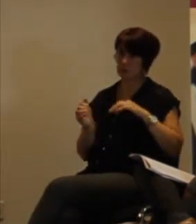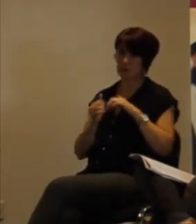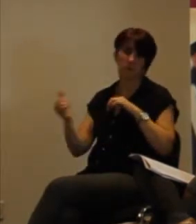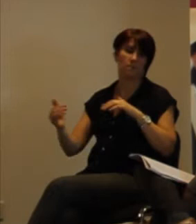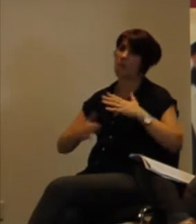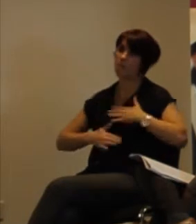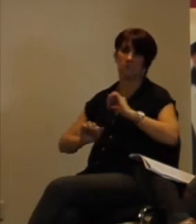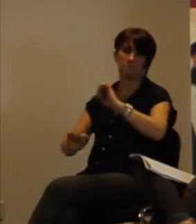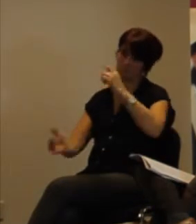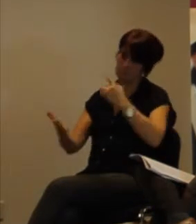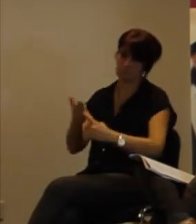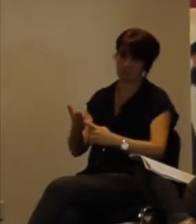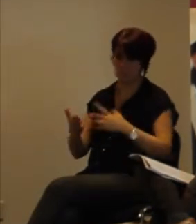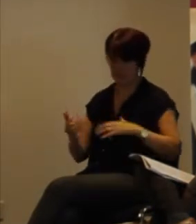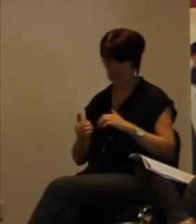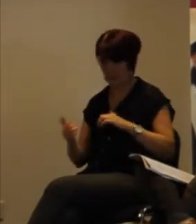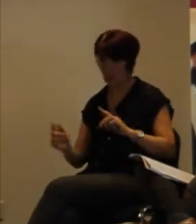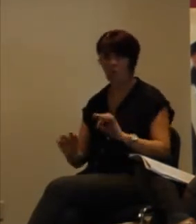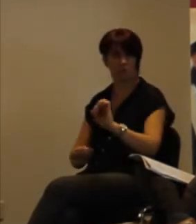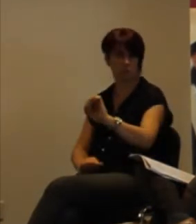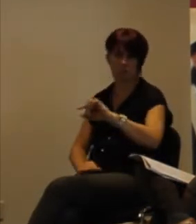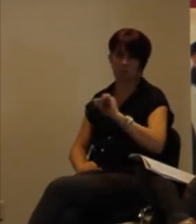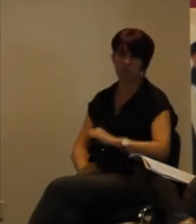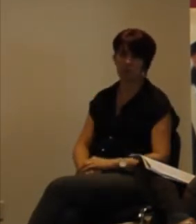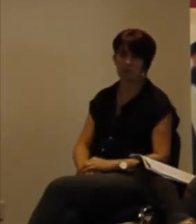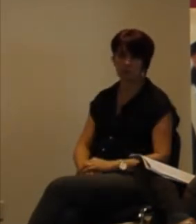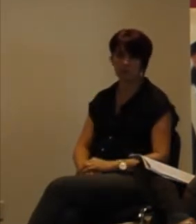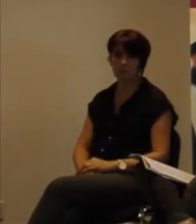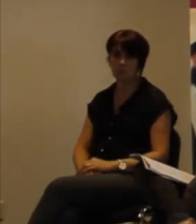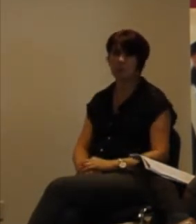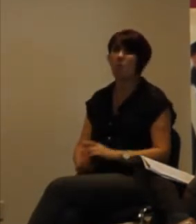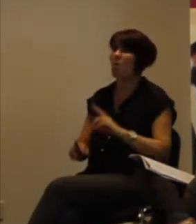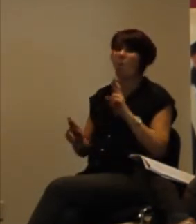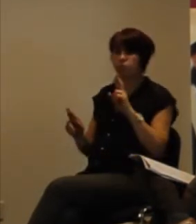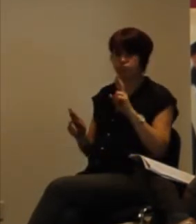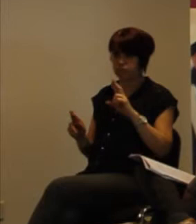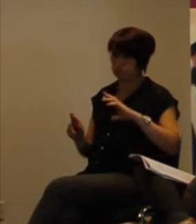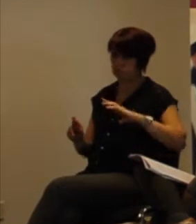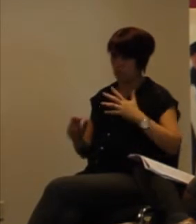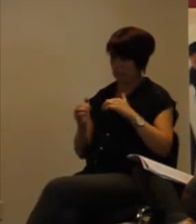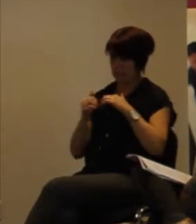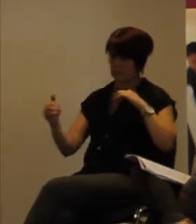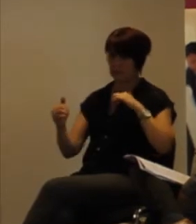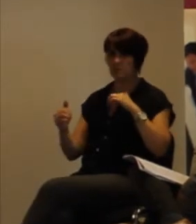the judgment on that. That's at your discretion, and we hope that's not the case, but you may need to do